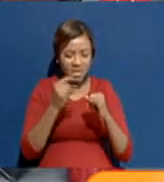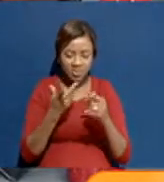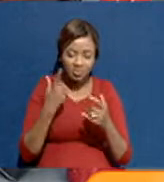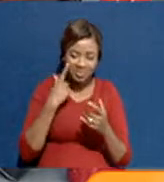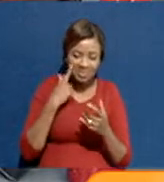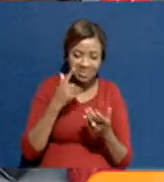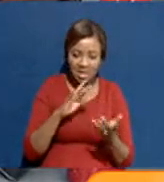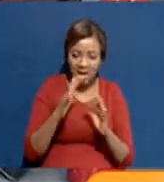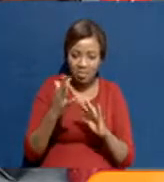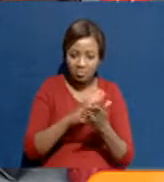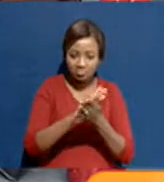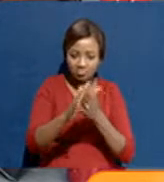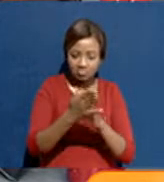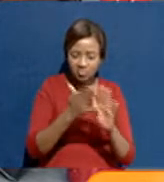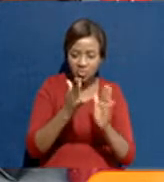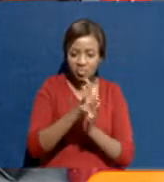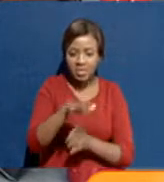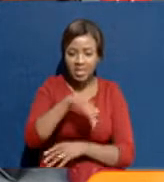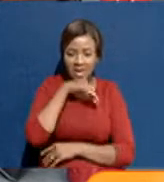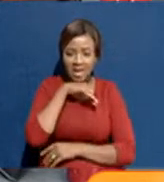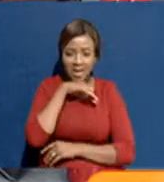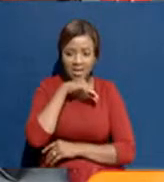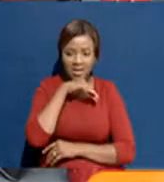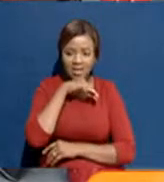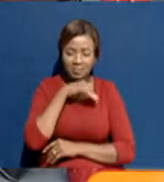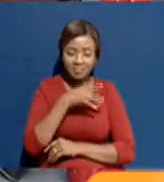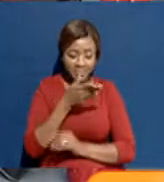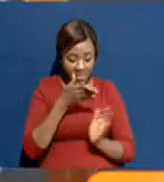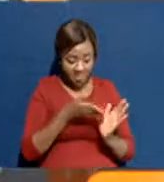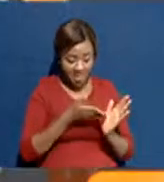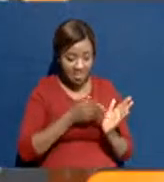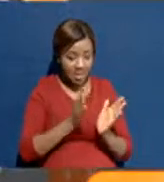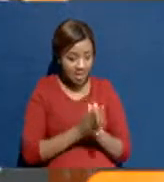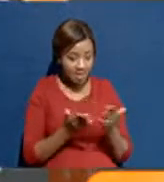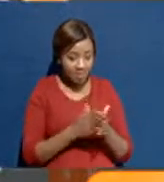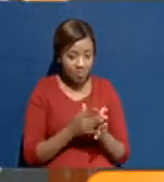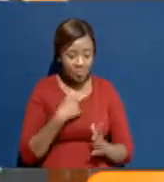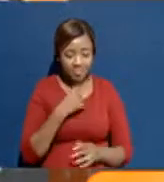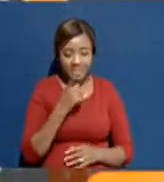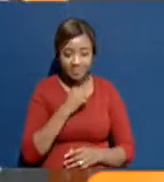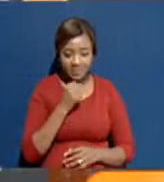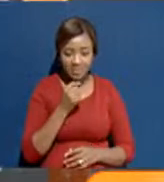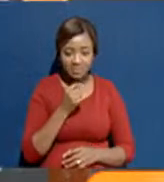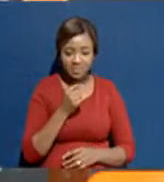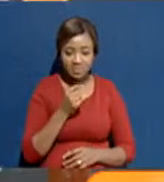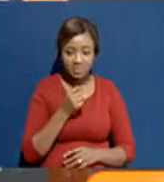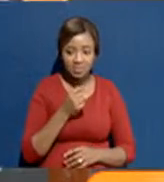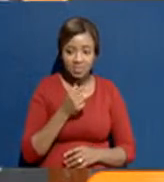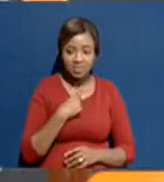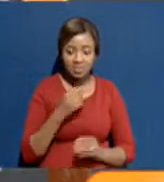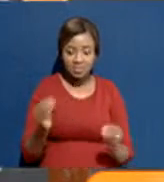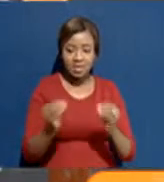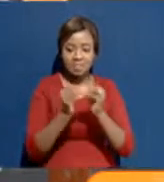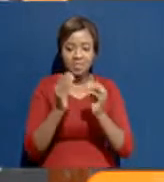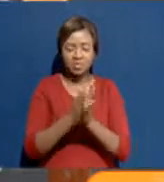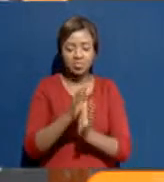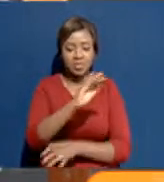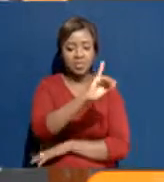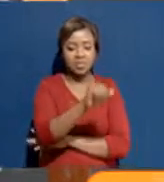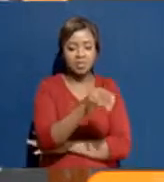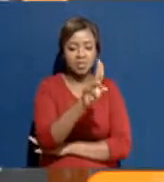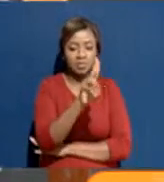with the former Prime Minister? I say in the book, you know, I met with Junet. Junet Mohammed, yeah.